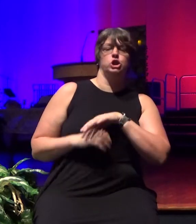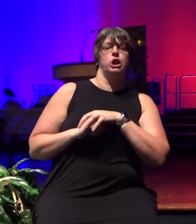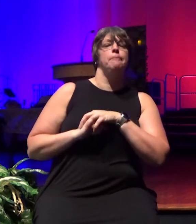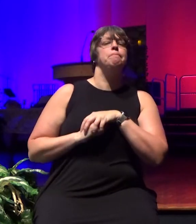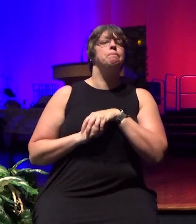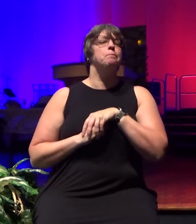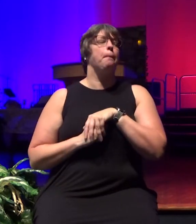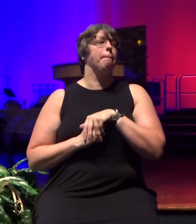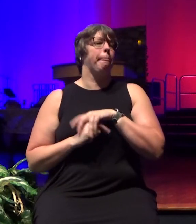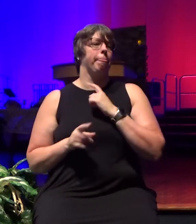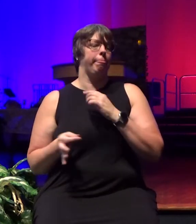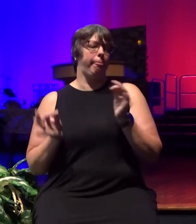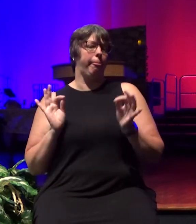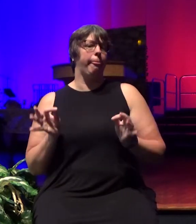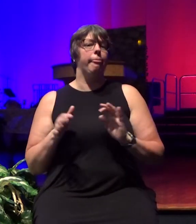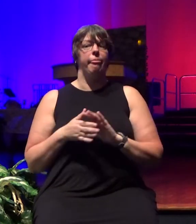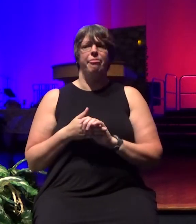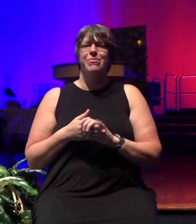even bigotry.